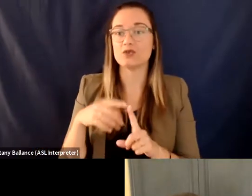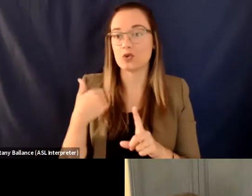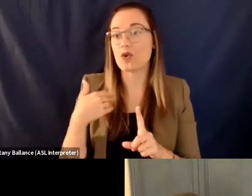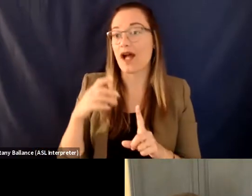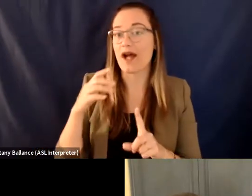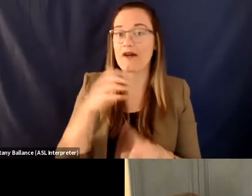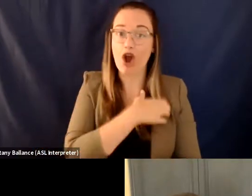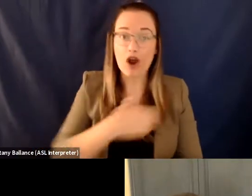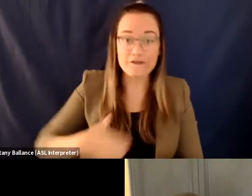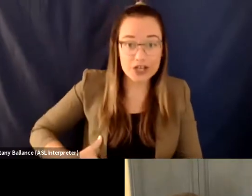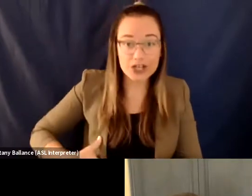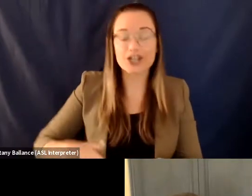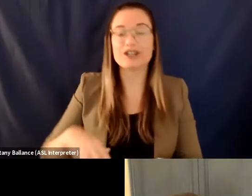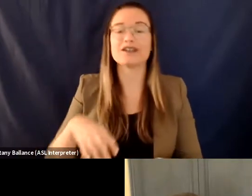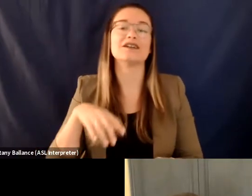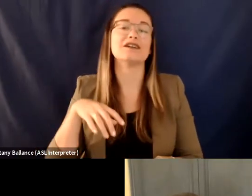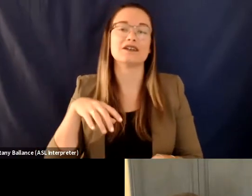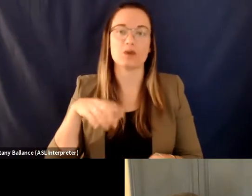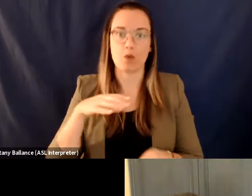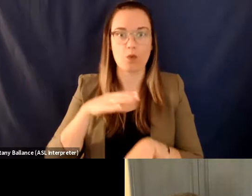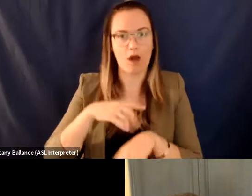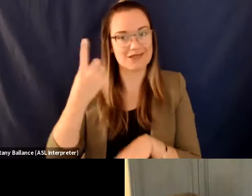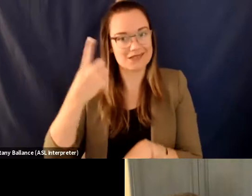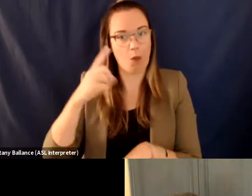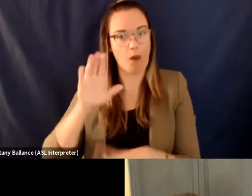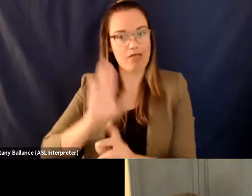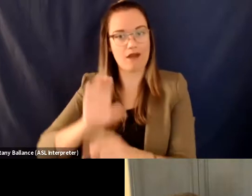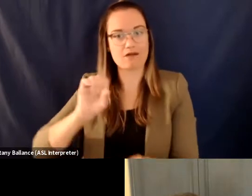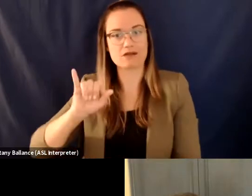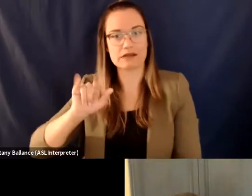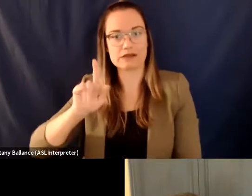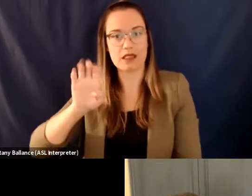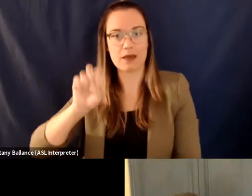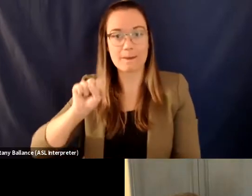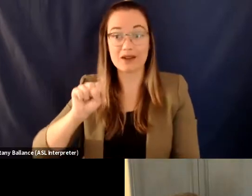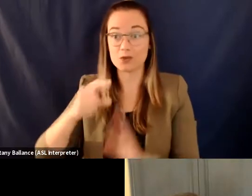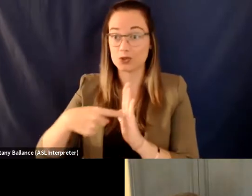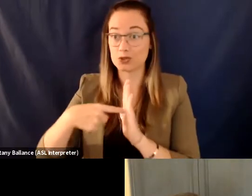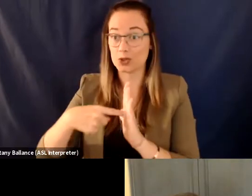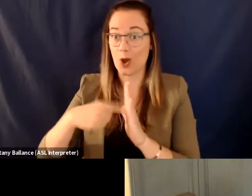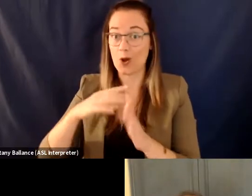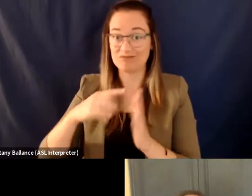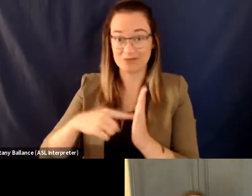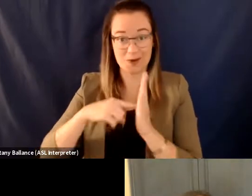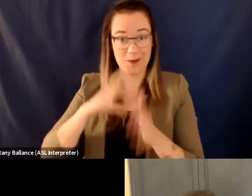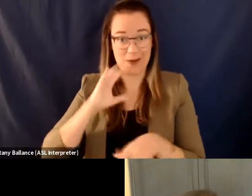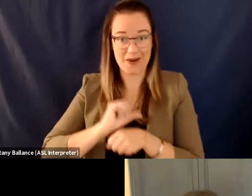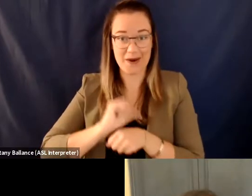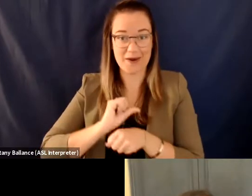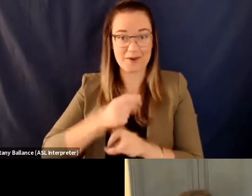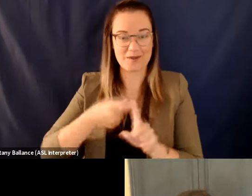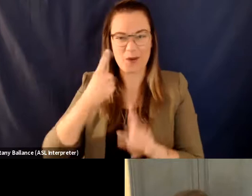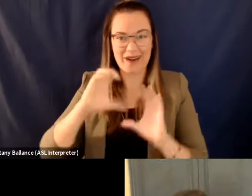Harvard. We were on her syllabus, and she sent us the homework, which was substantial. Amanda read it all. I read half of